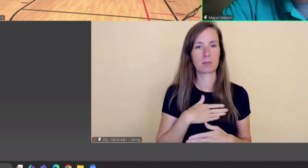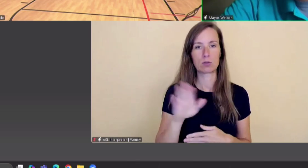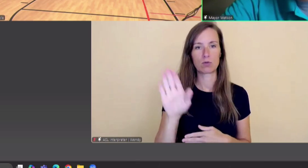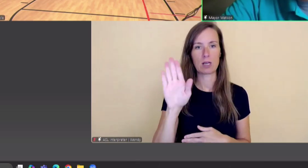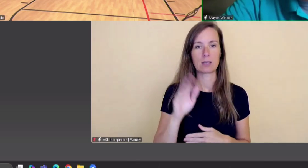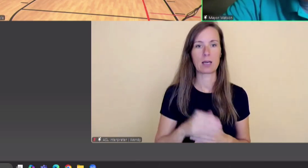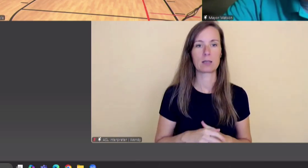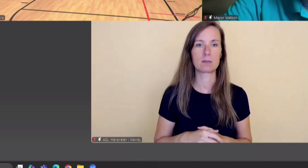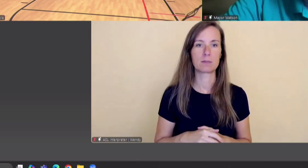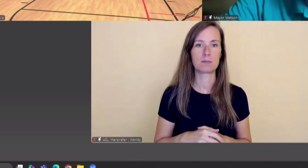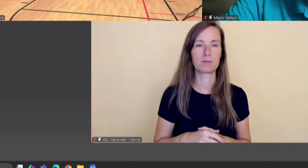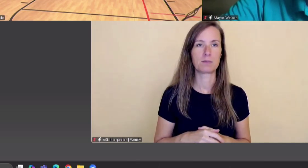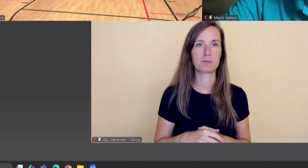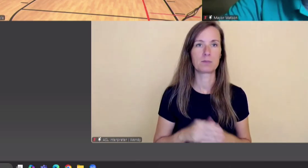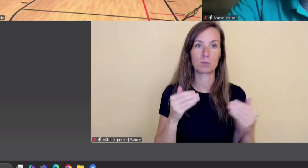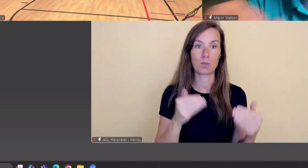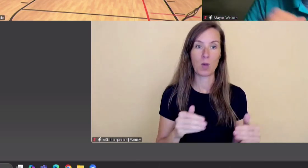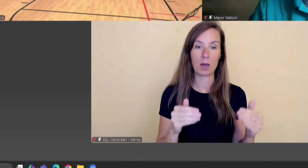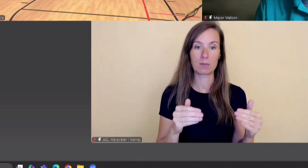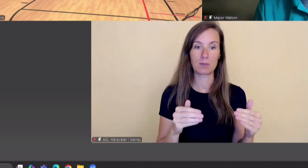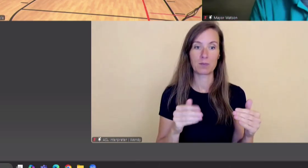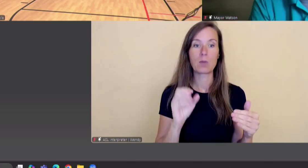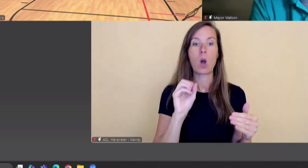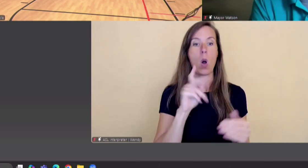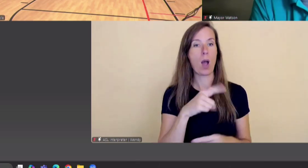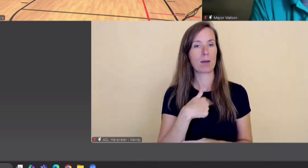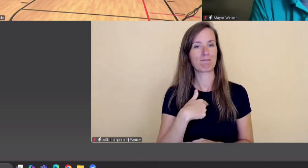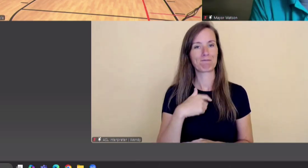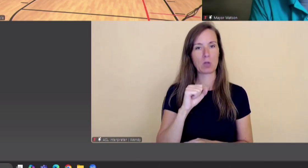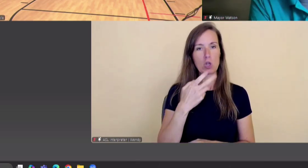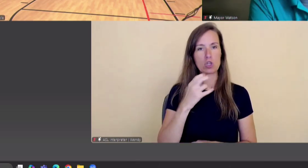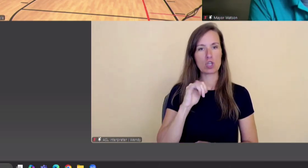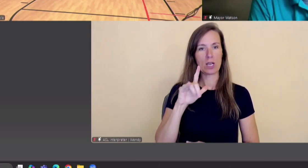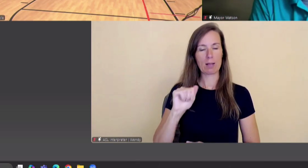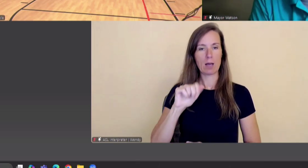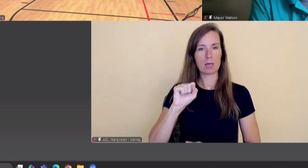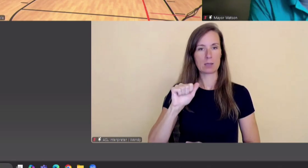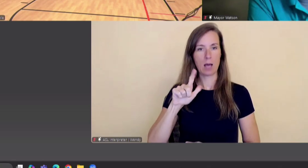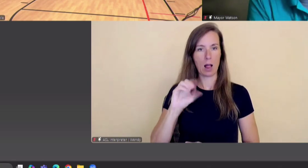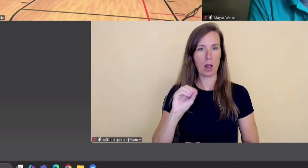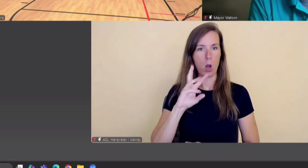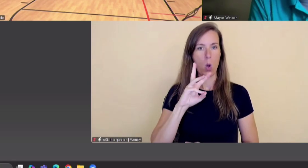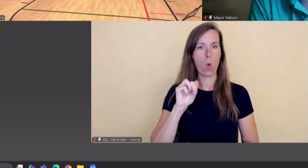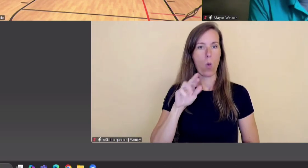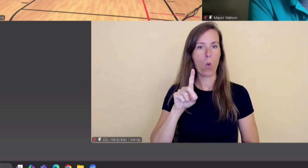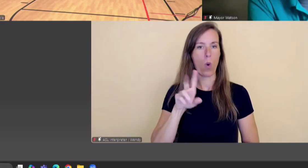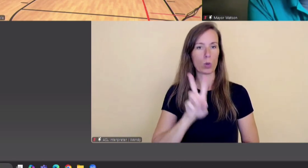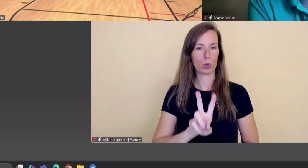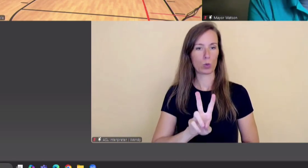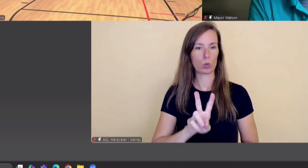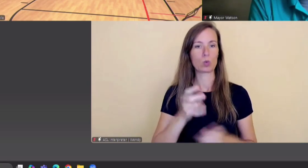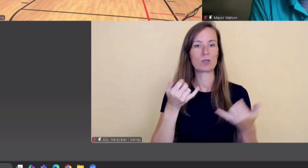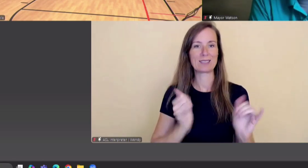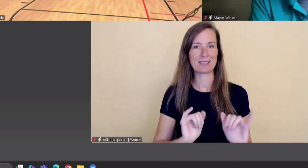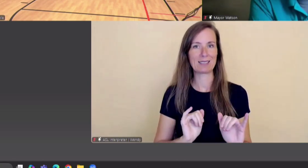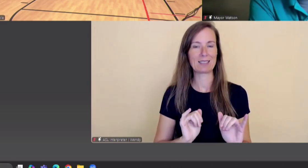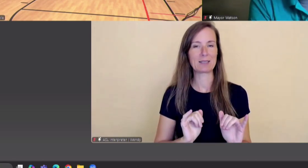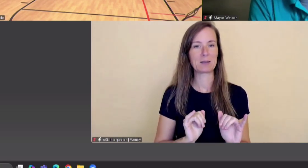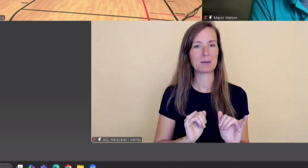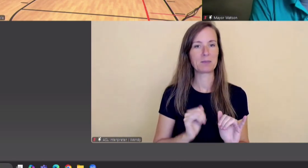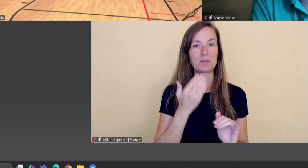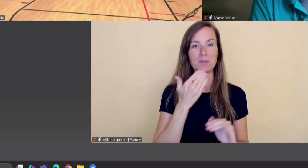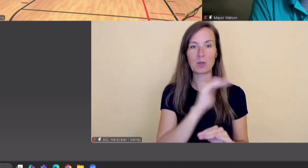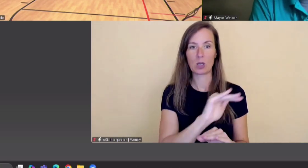Salo. Okay, Sheila Salo, Ward 2, still Ward 2. Good